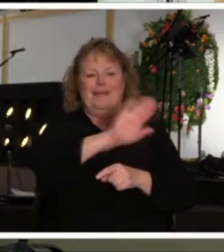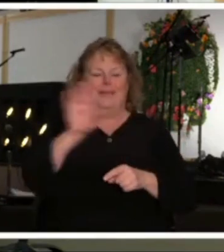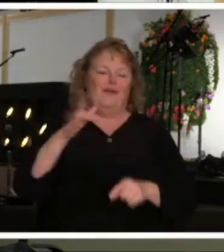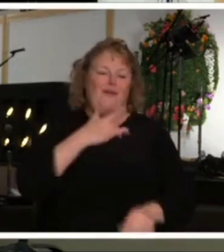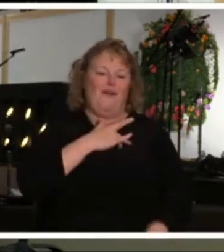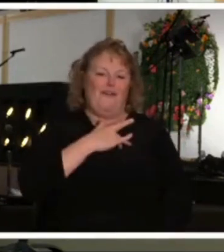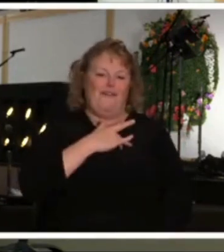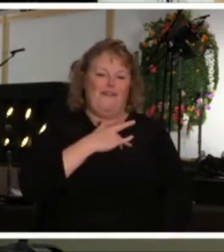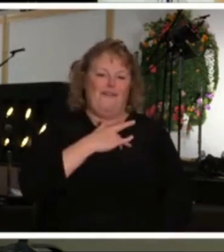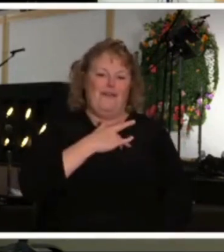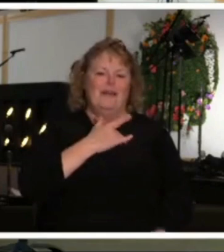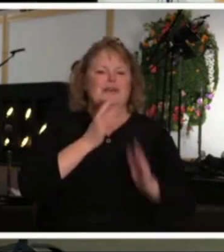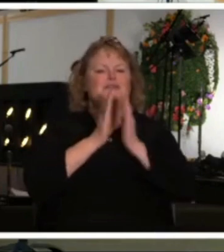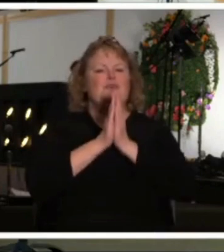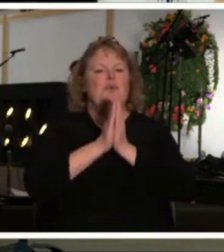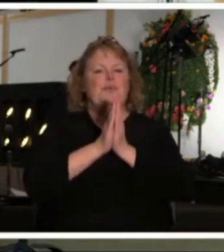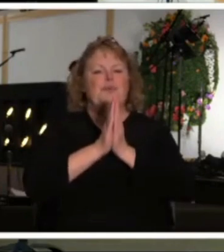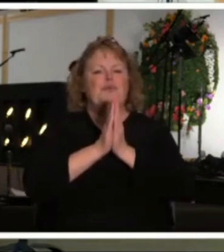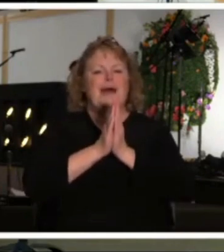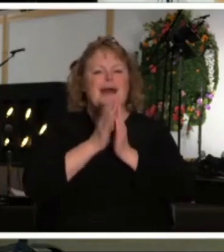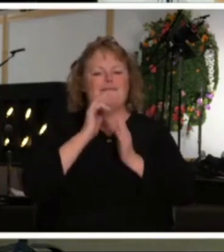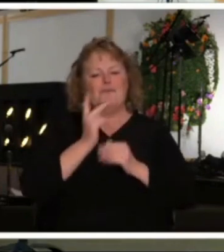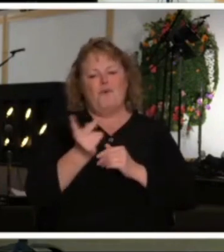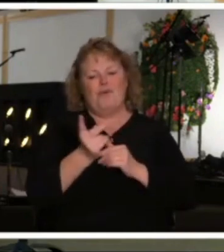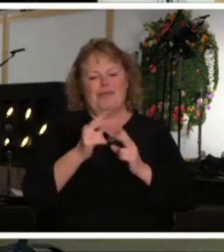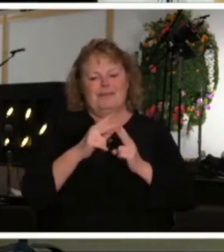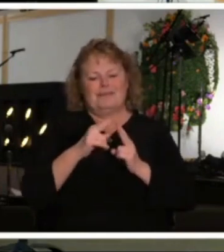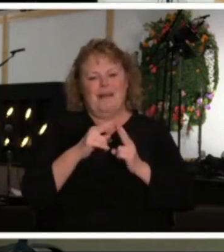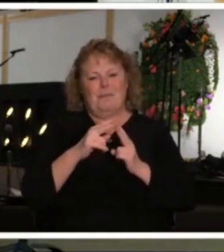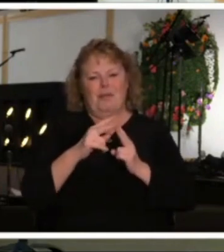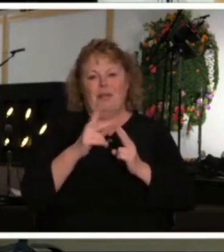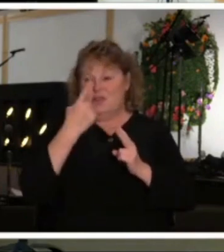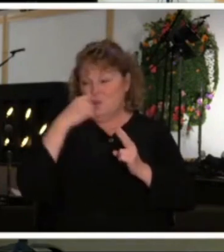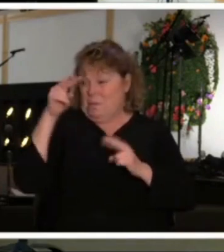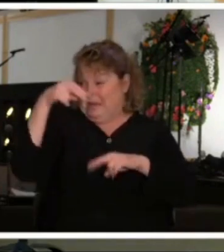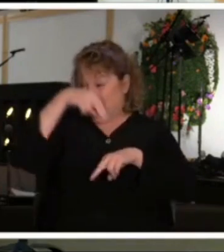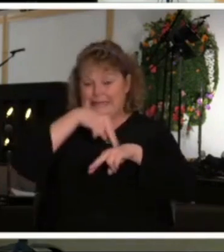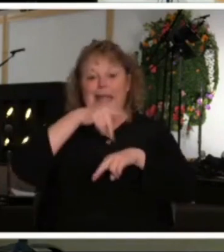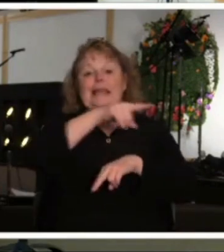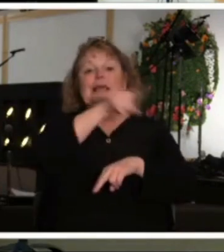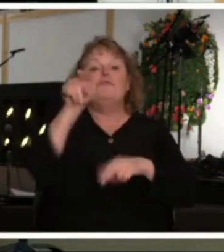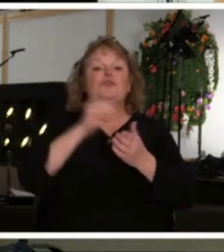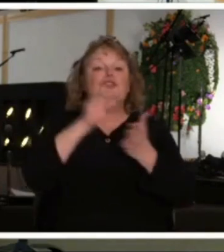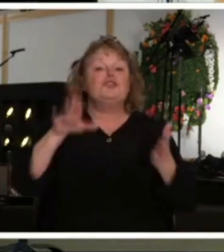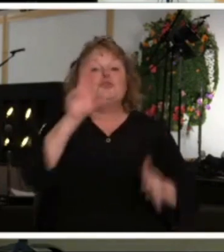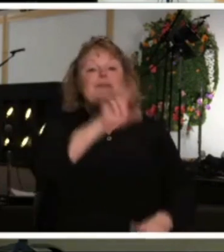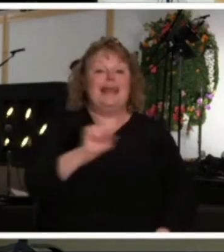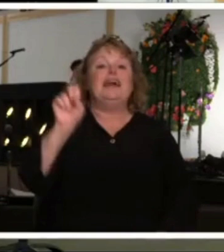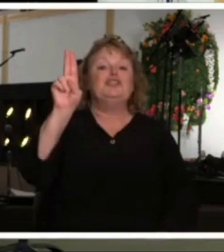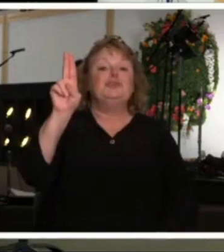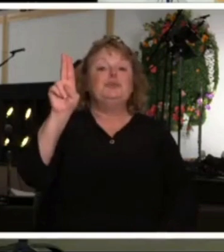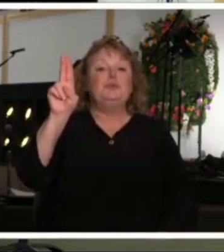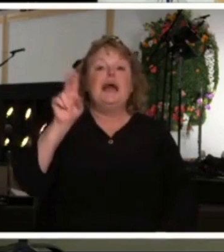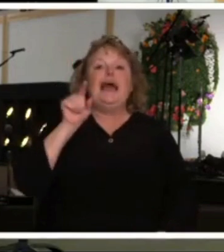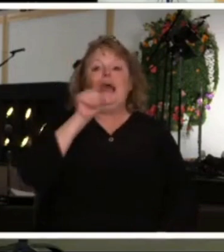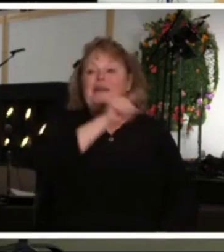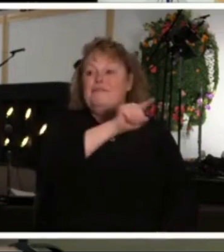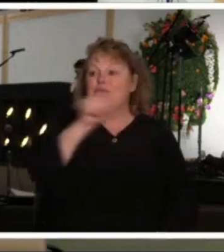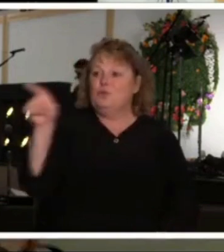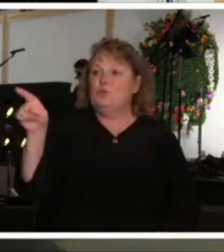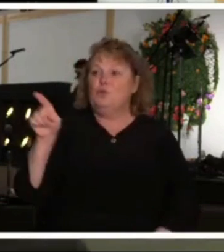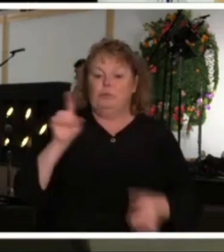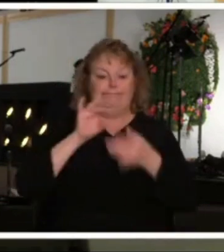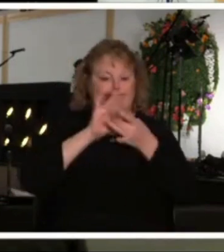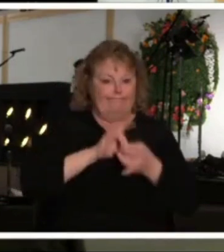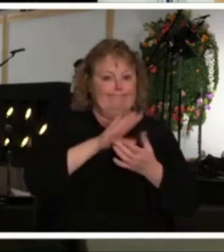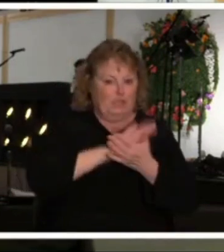And so we pray God's anointing upon this family. And I'm gonna ask if you would stand with me. And if you're a student at Syracuse University, or if you have business with